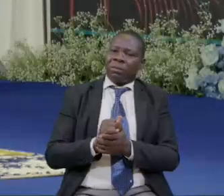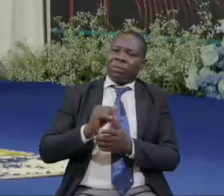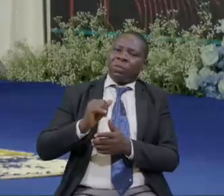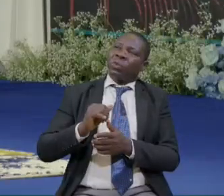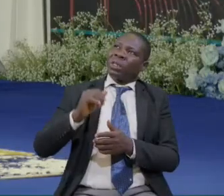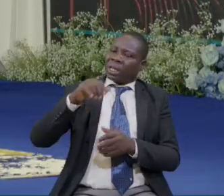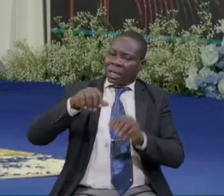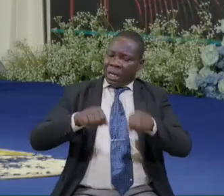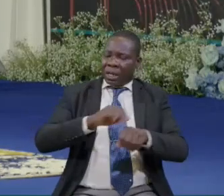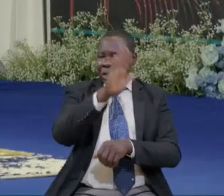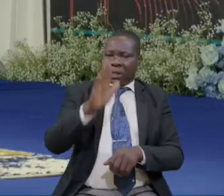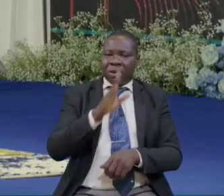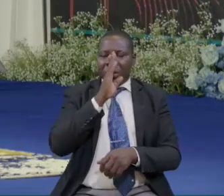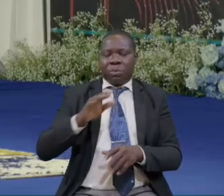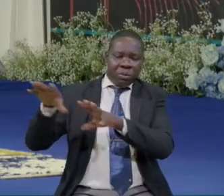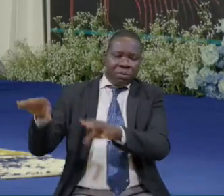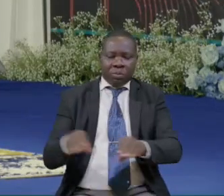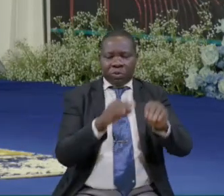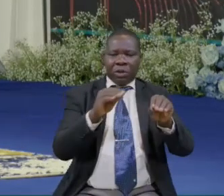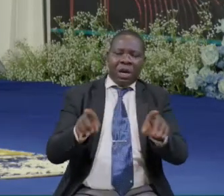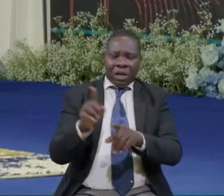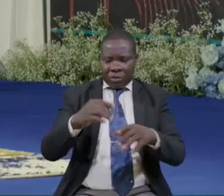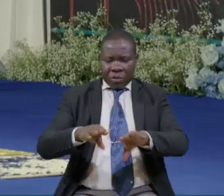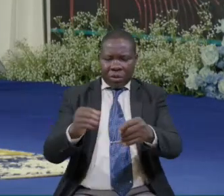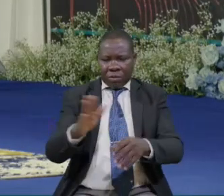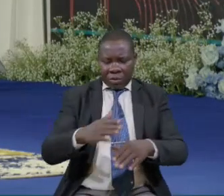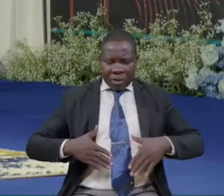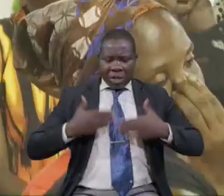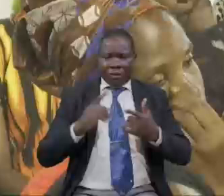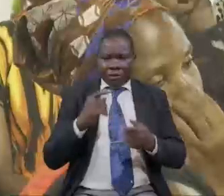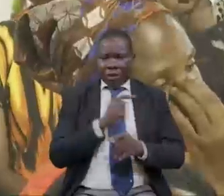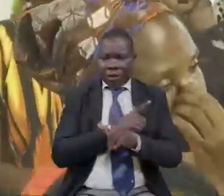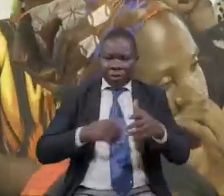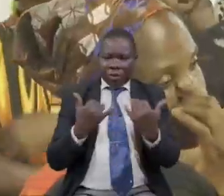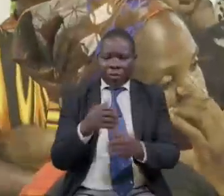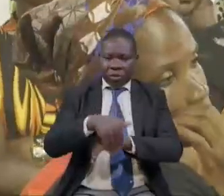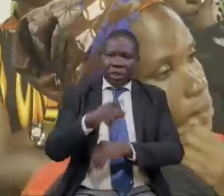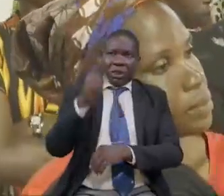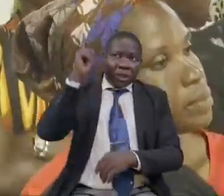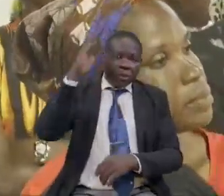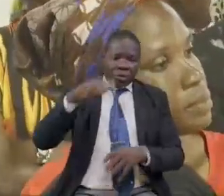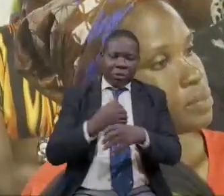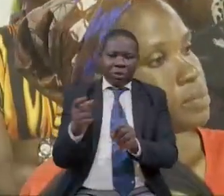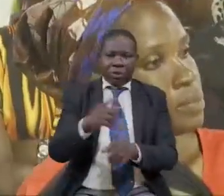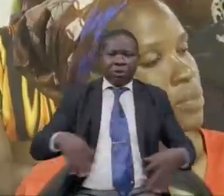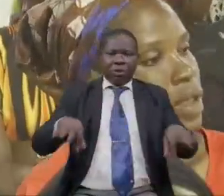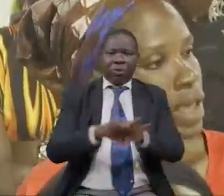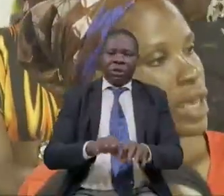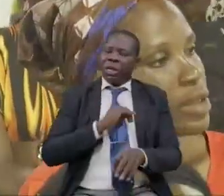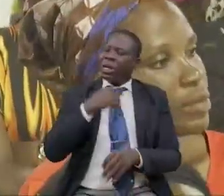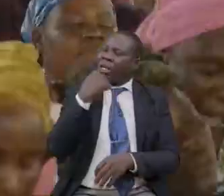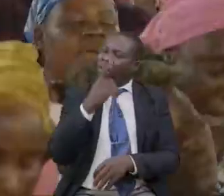as you give your life to the Lord tonight, he'll make you worthy. I said, he'll make you